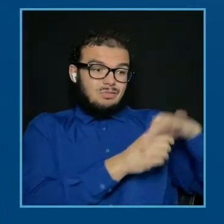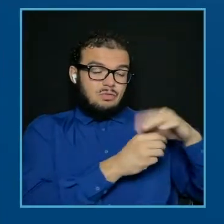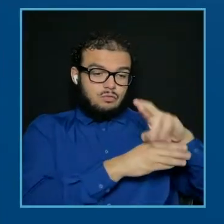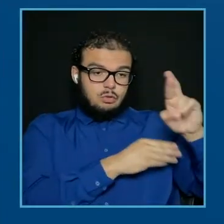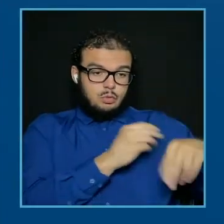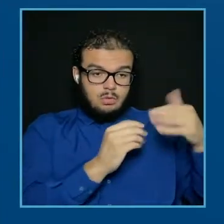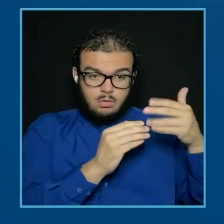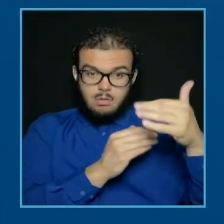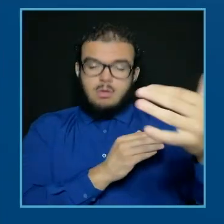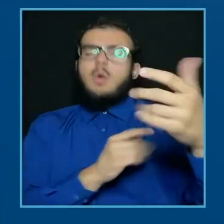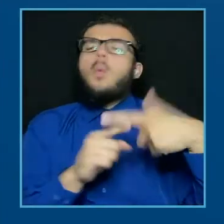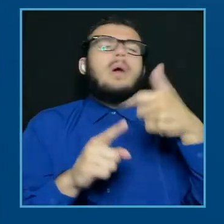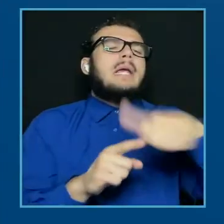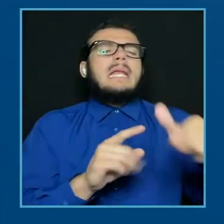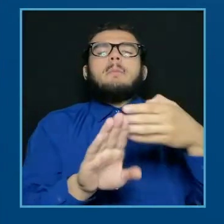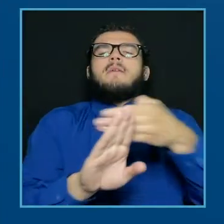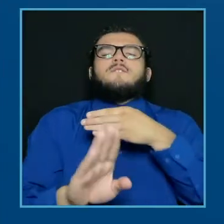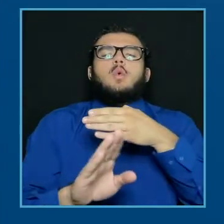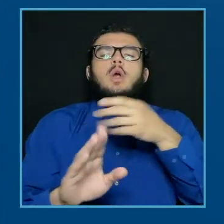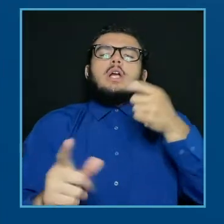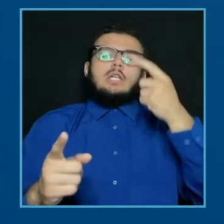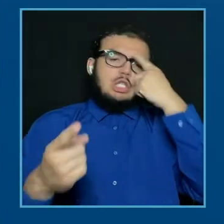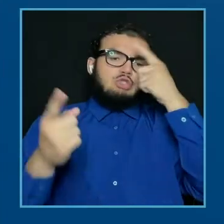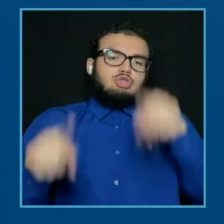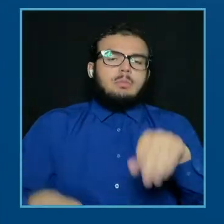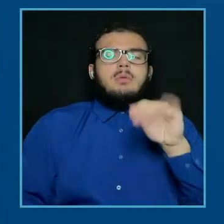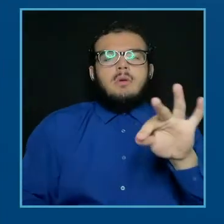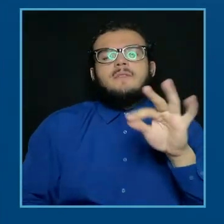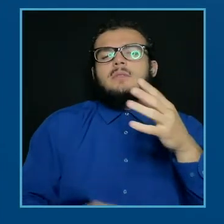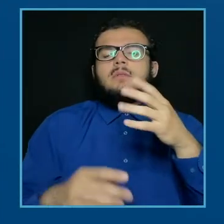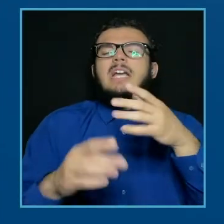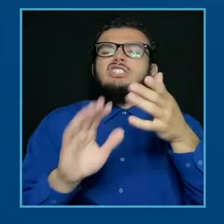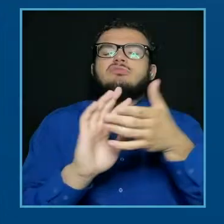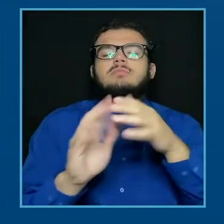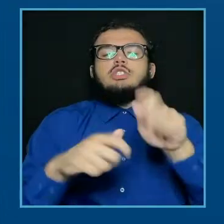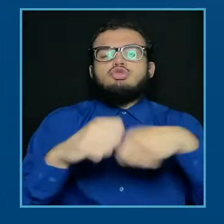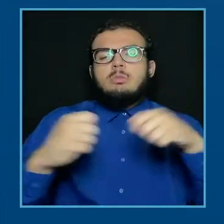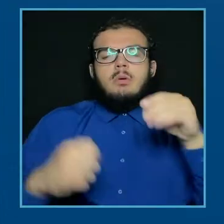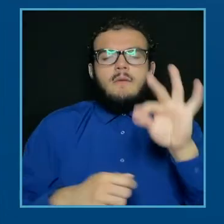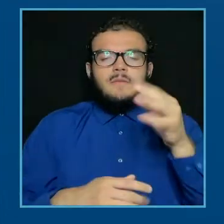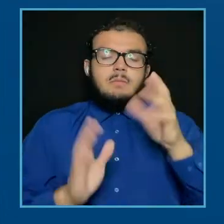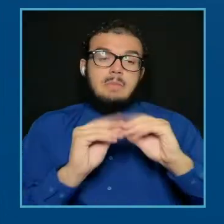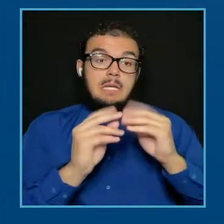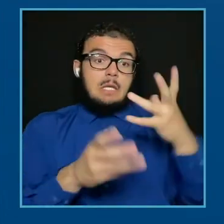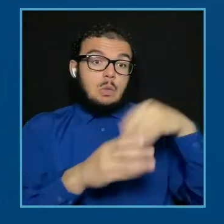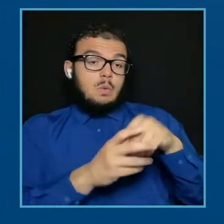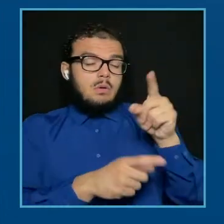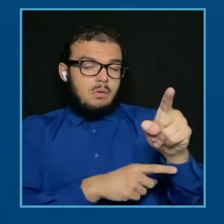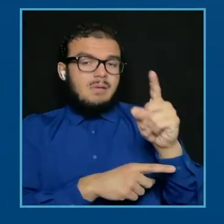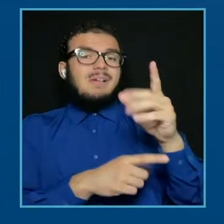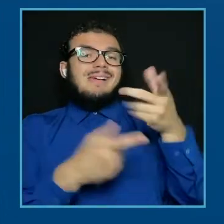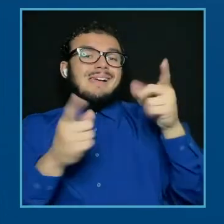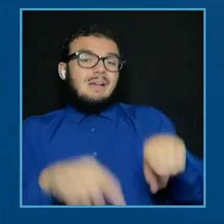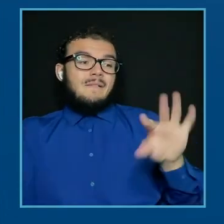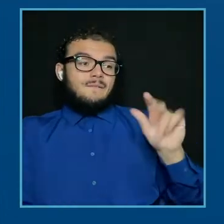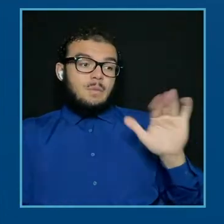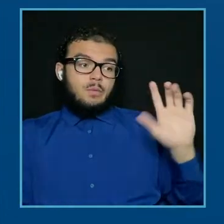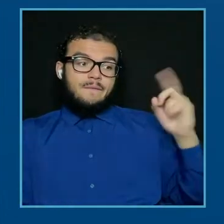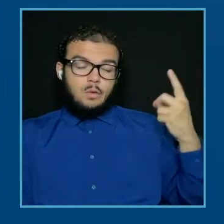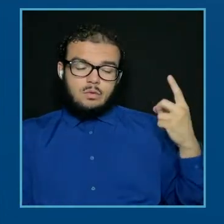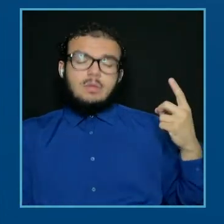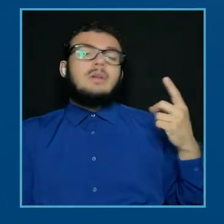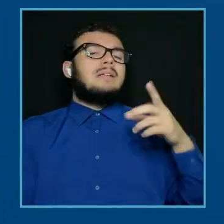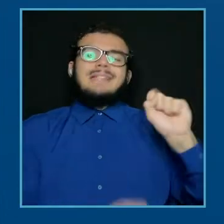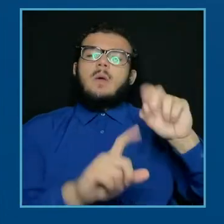point prior to the adjournment of the meeting. An election occurring within this body, such as the one that happened on February 1st, can only